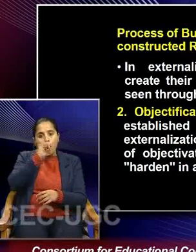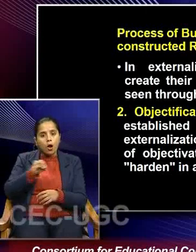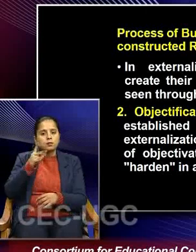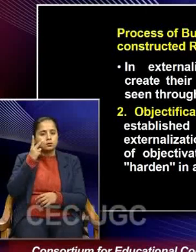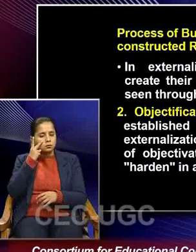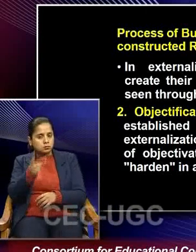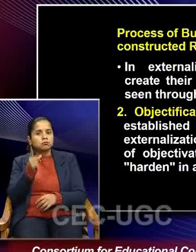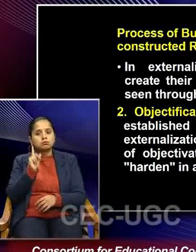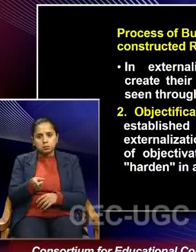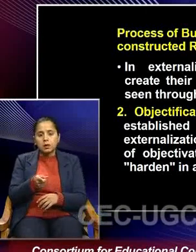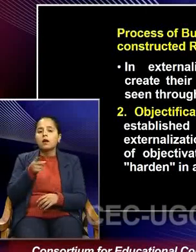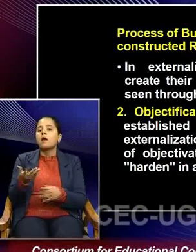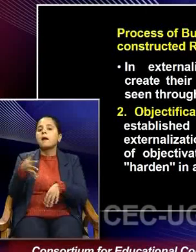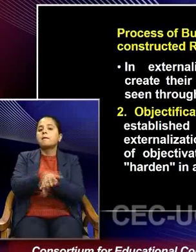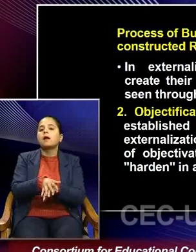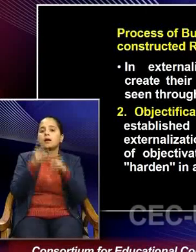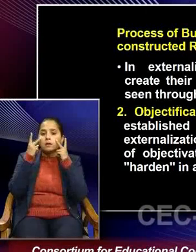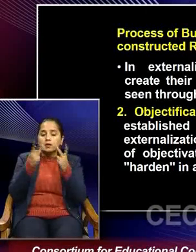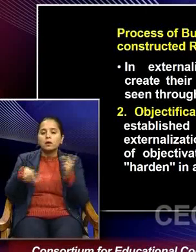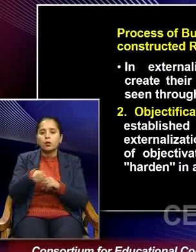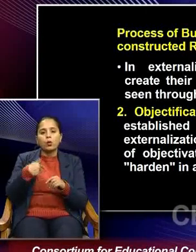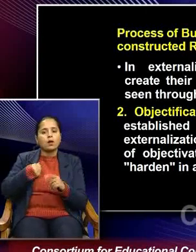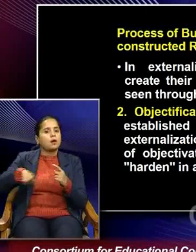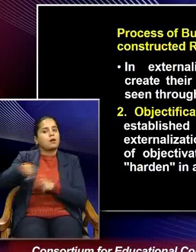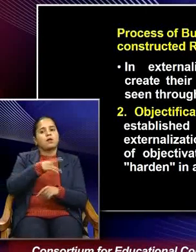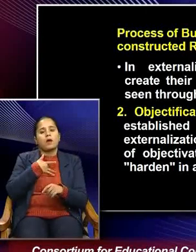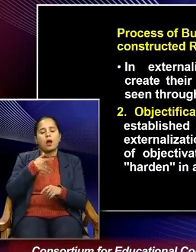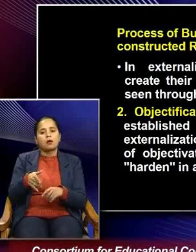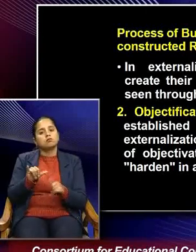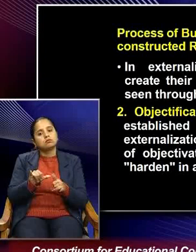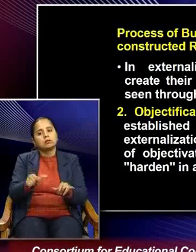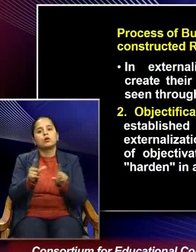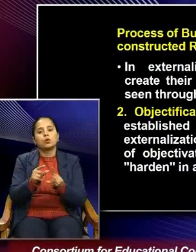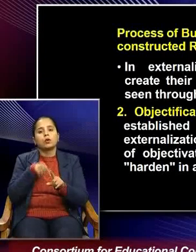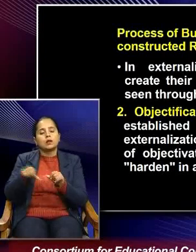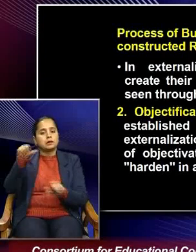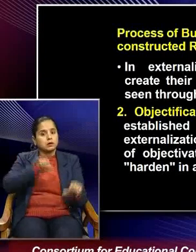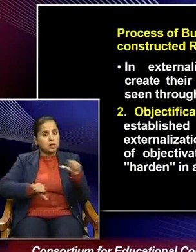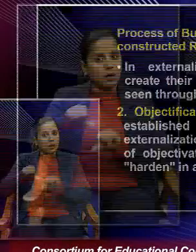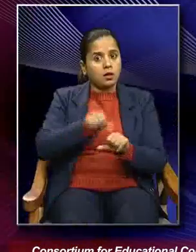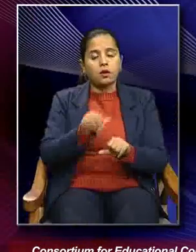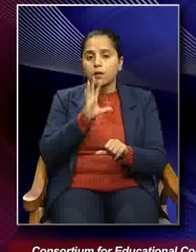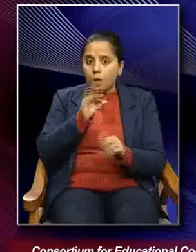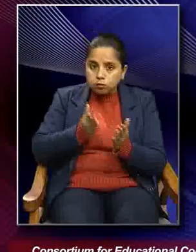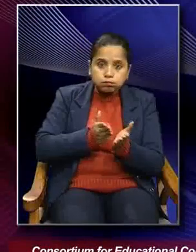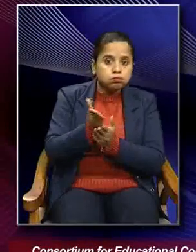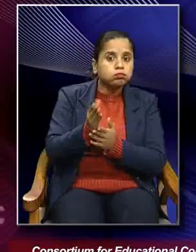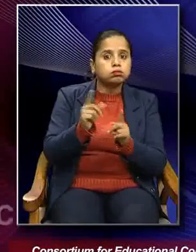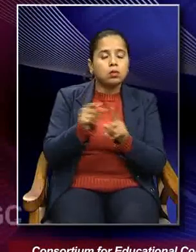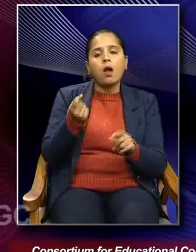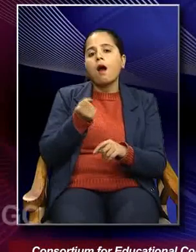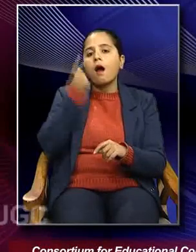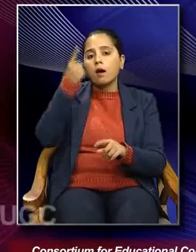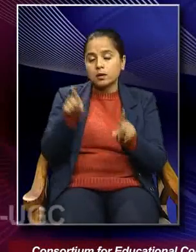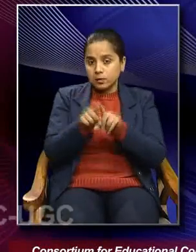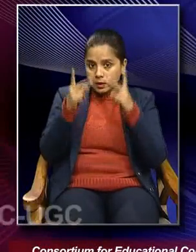lens. That implies that we kind of maintain scientific integrity in